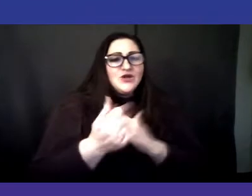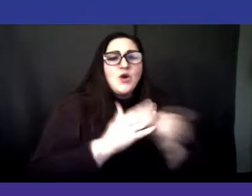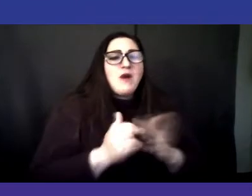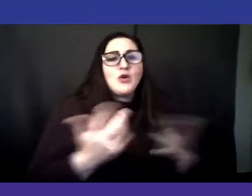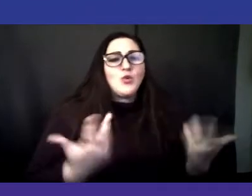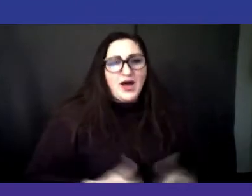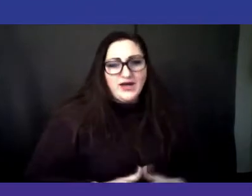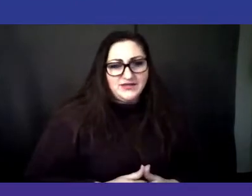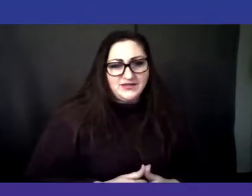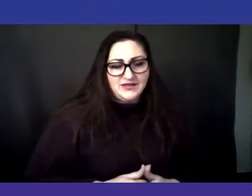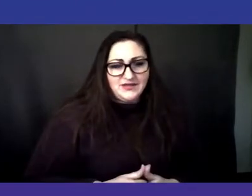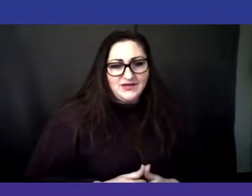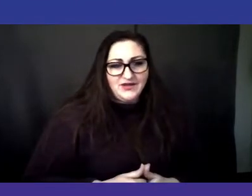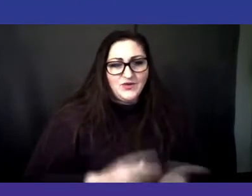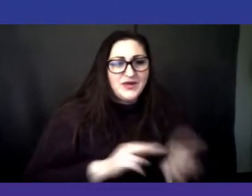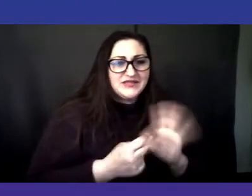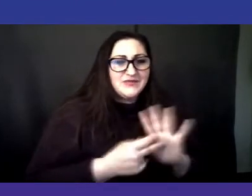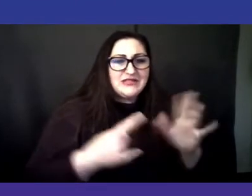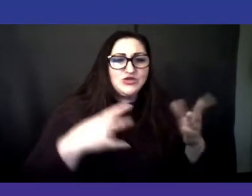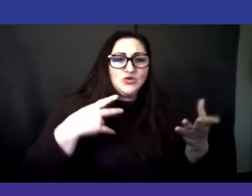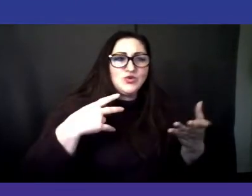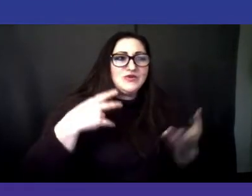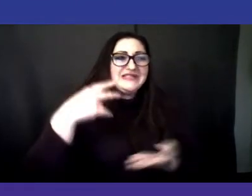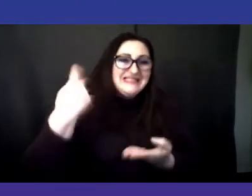to dance in an